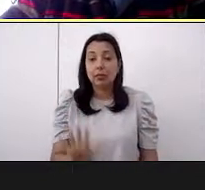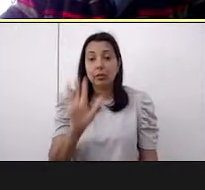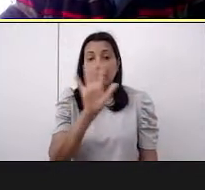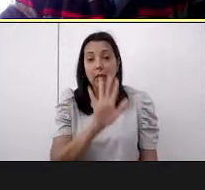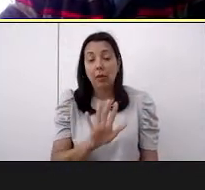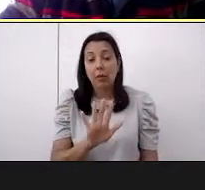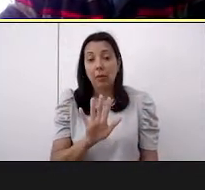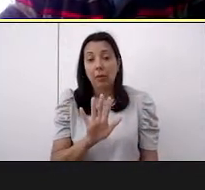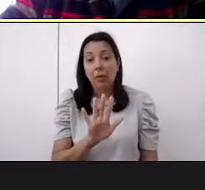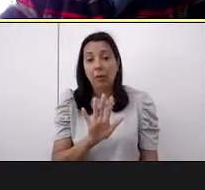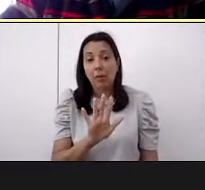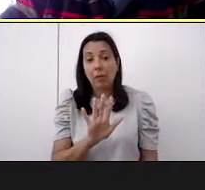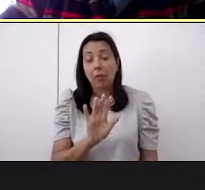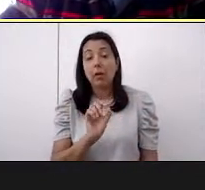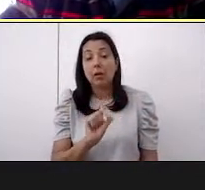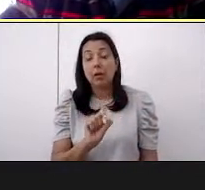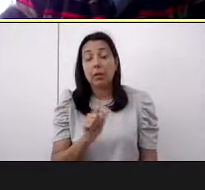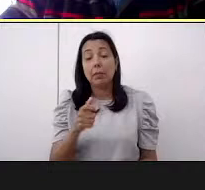substantive objectives.